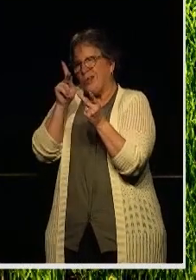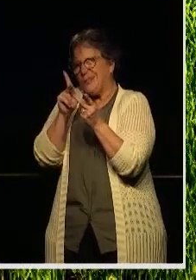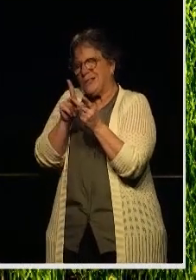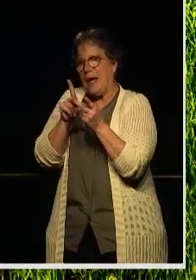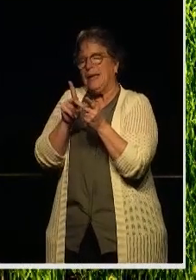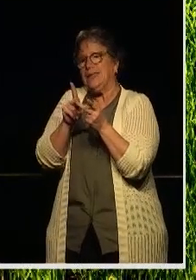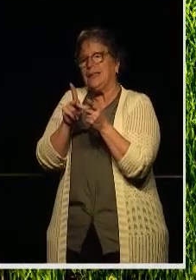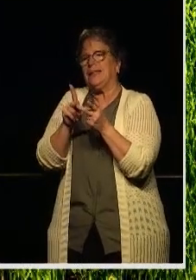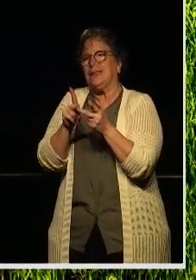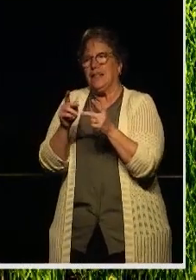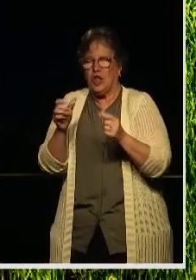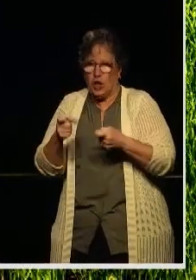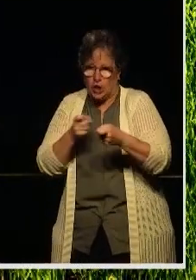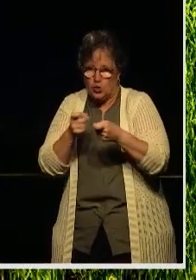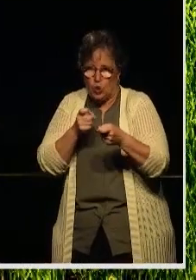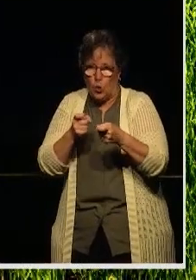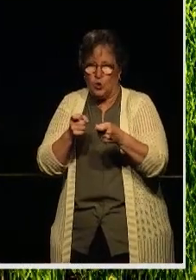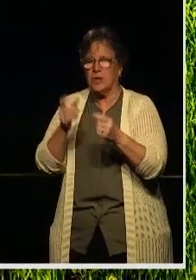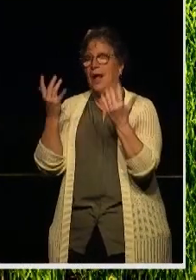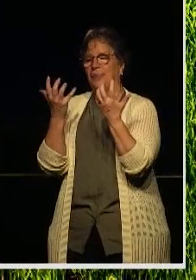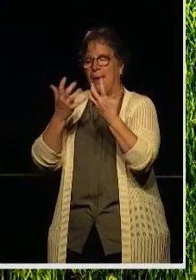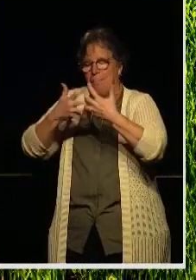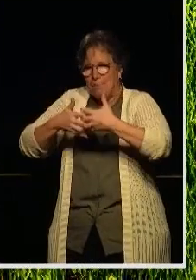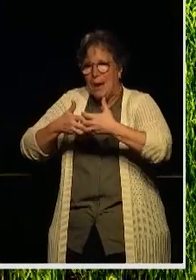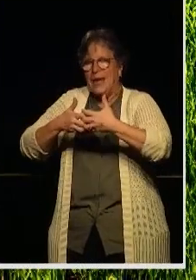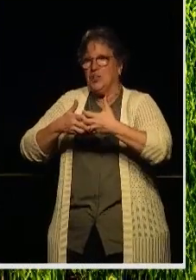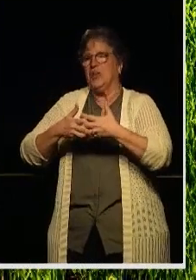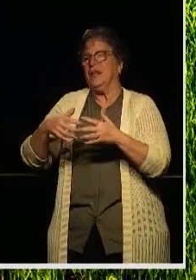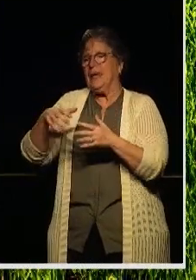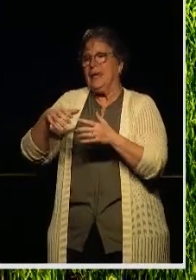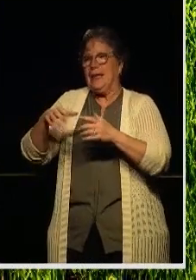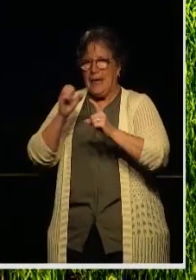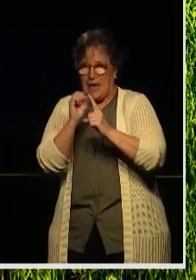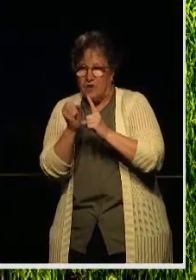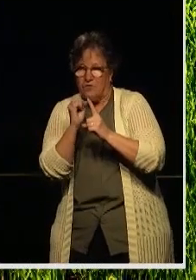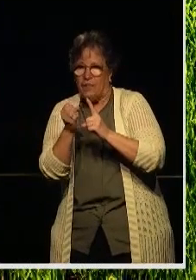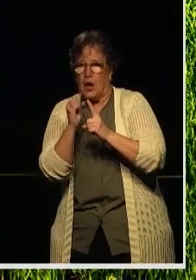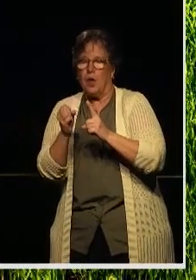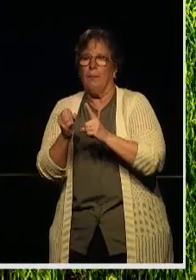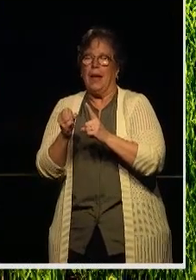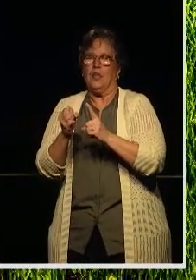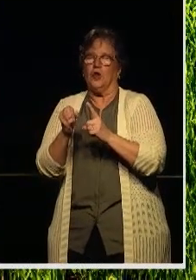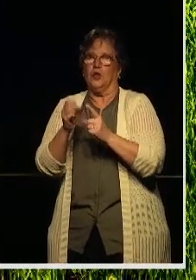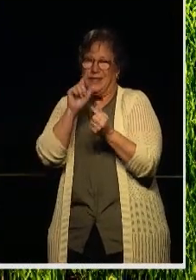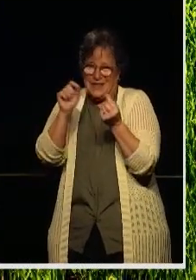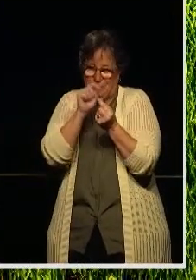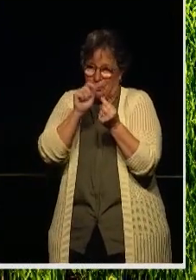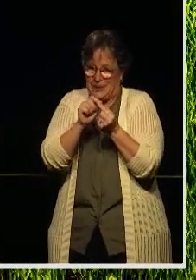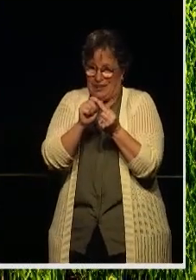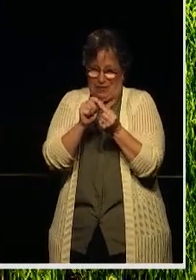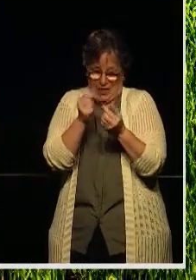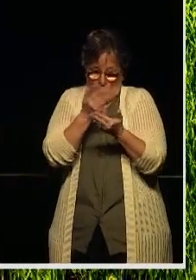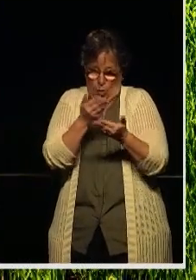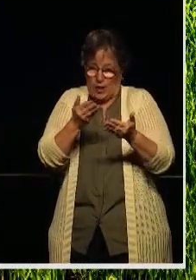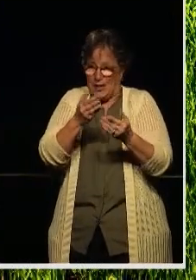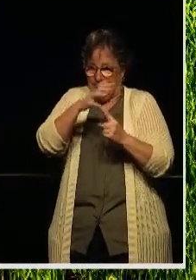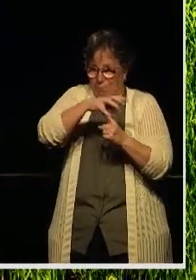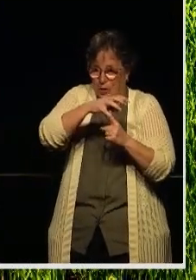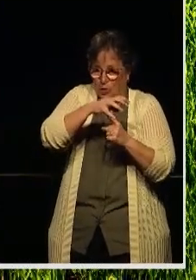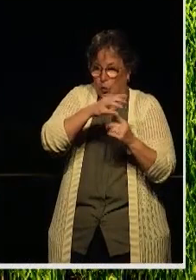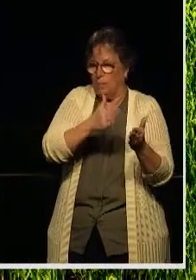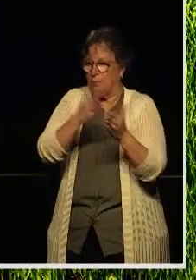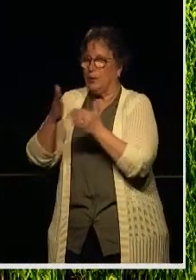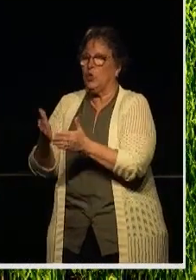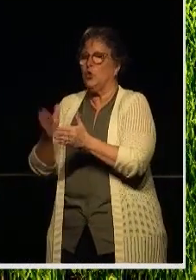the biological requirements of a specific organism to their environmental conditions. We can do this